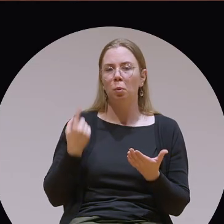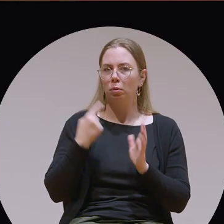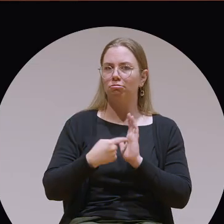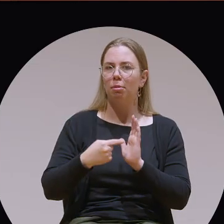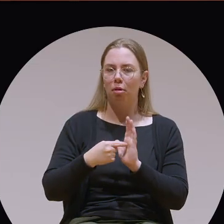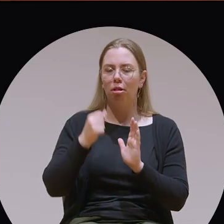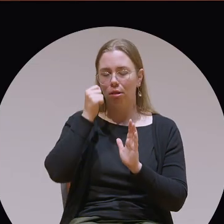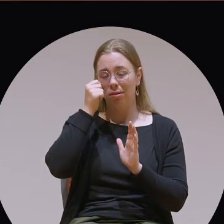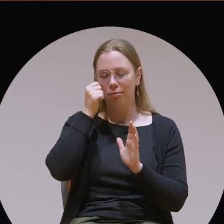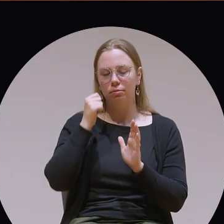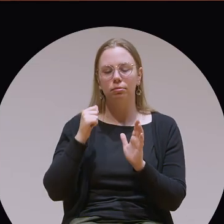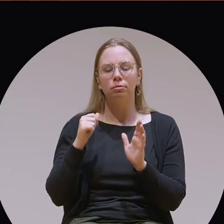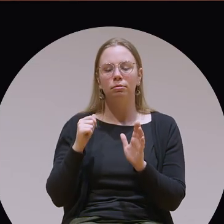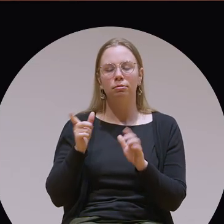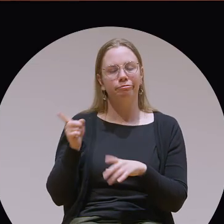This is a fabulous